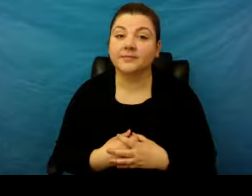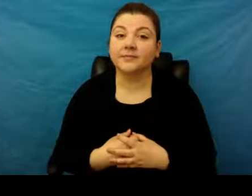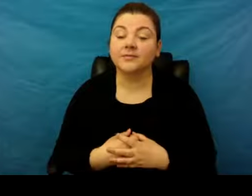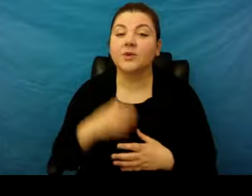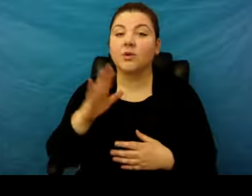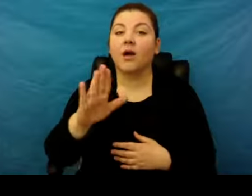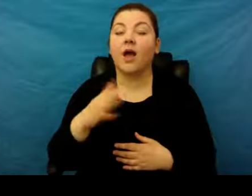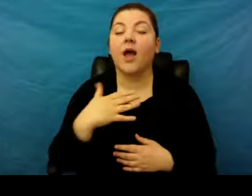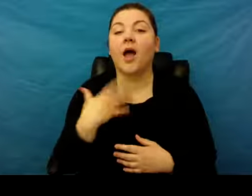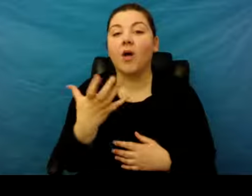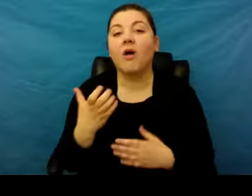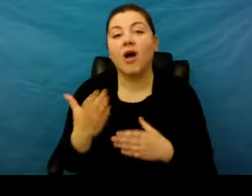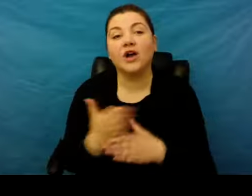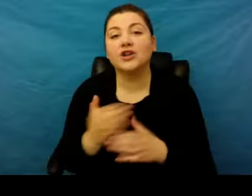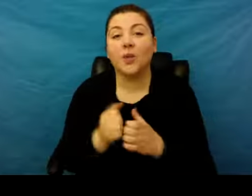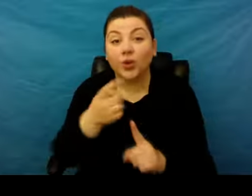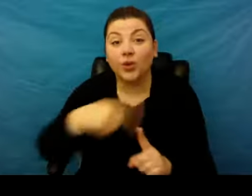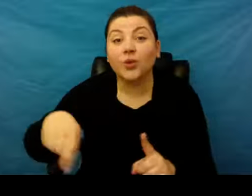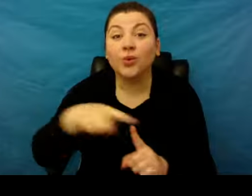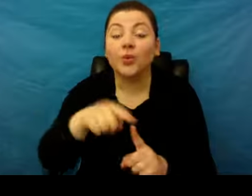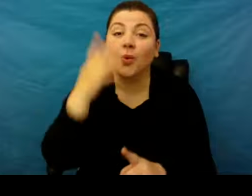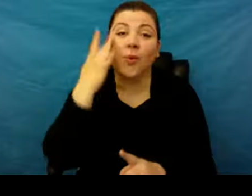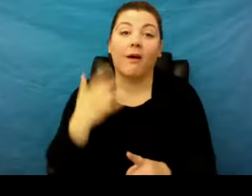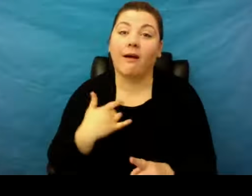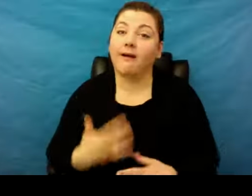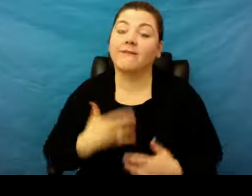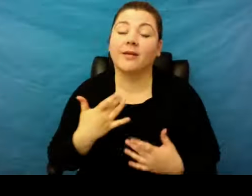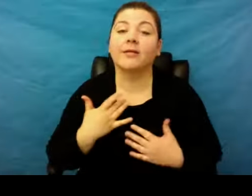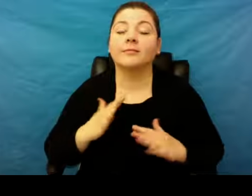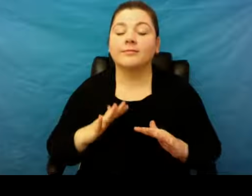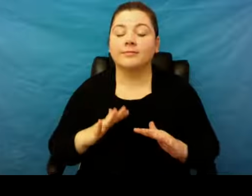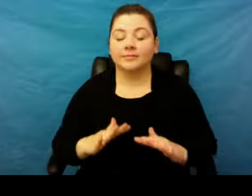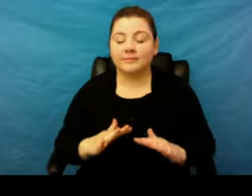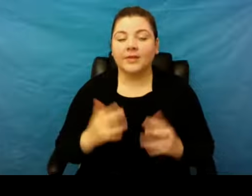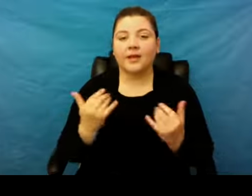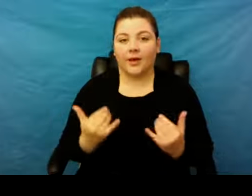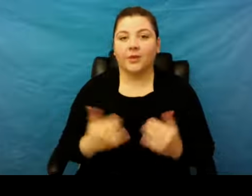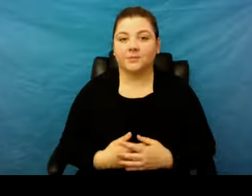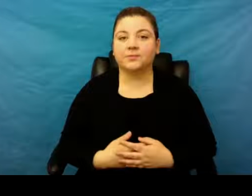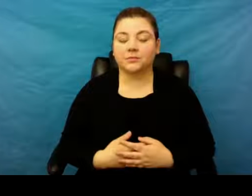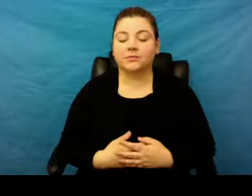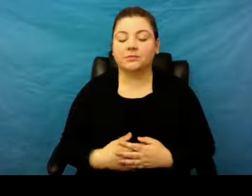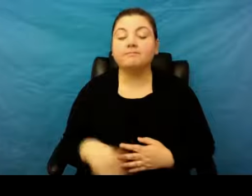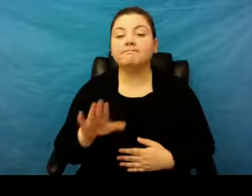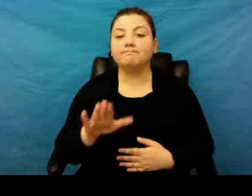And so I'm going to share with you why that is. So just a quick